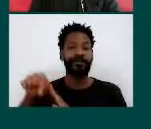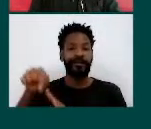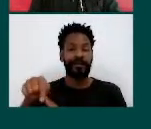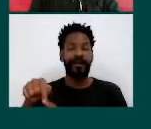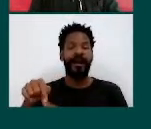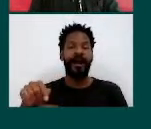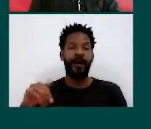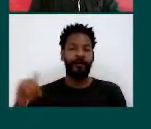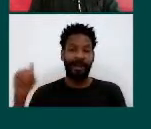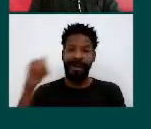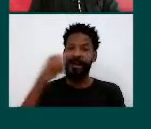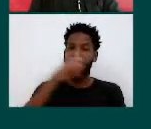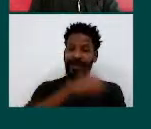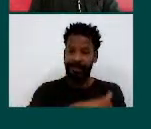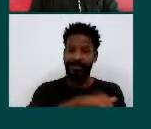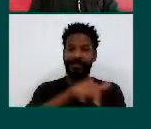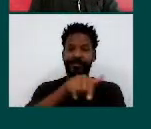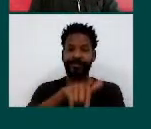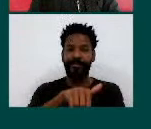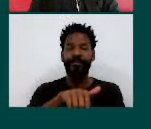increasing the flight path.